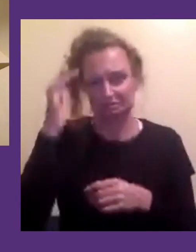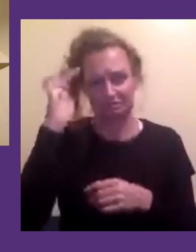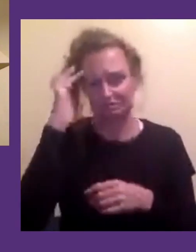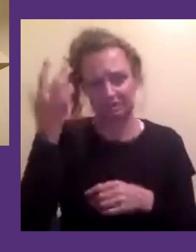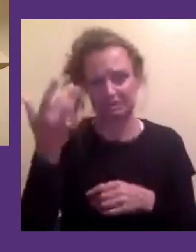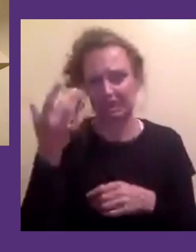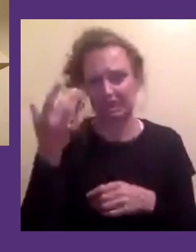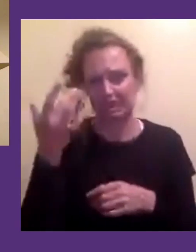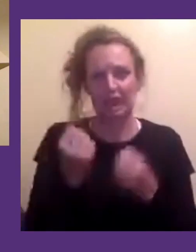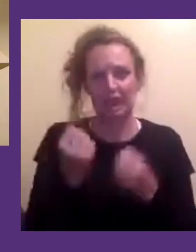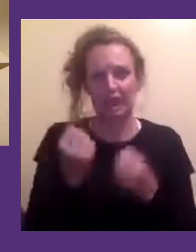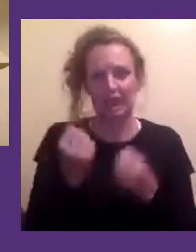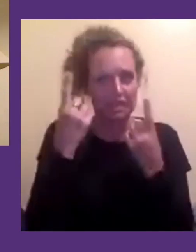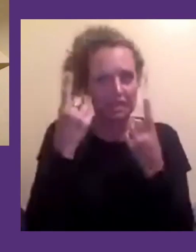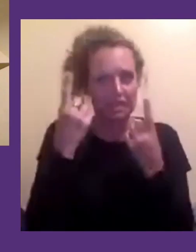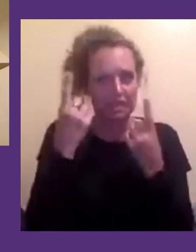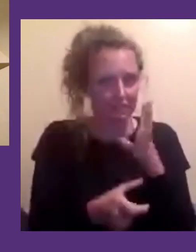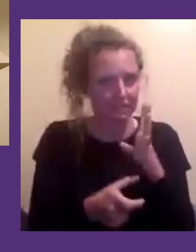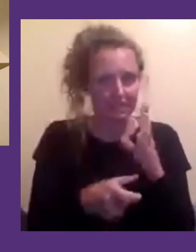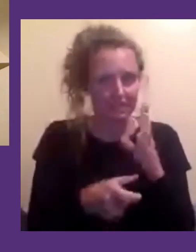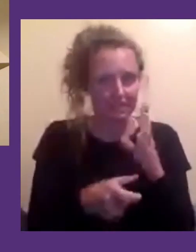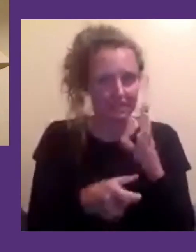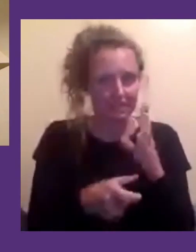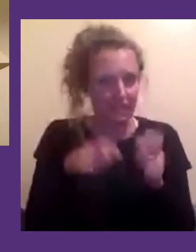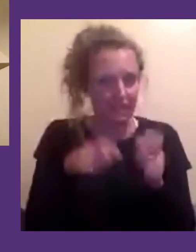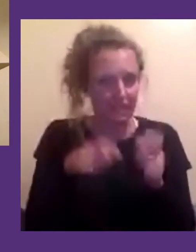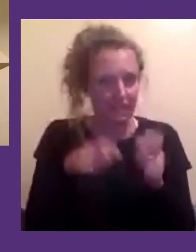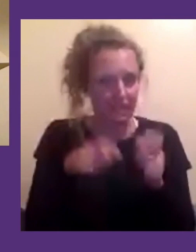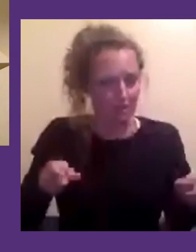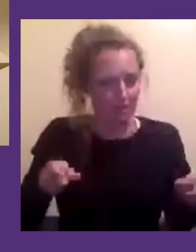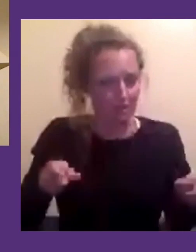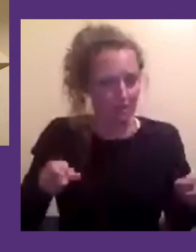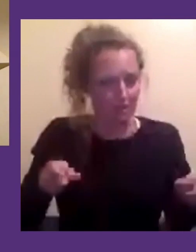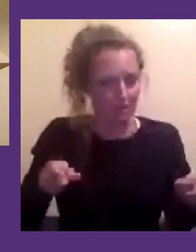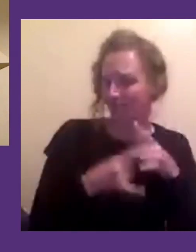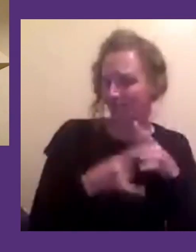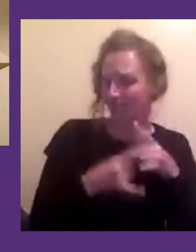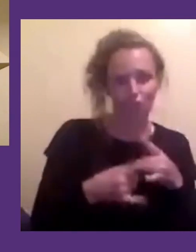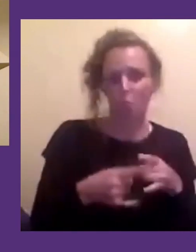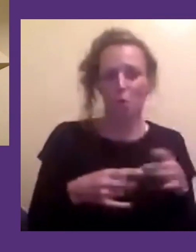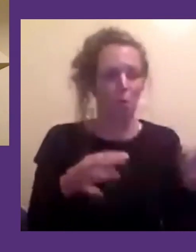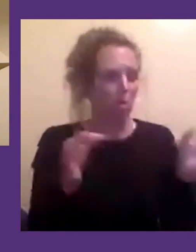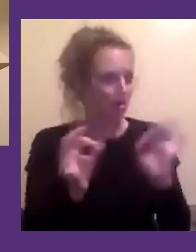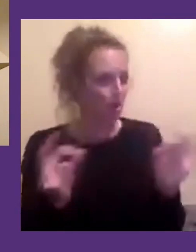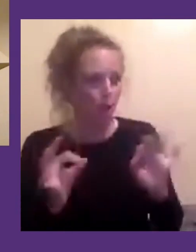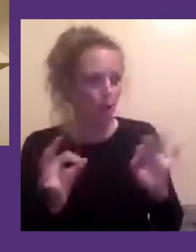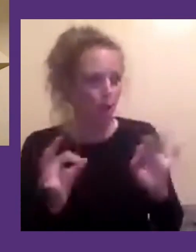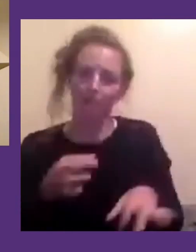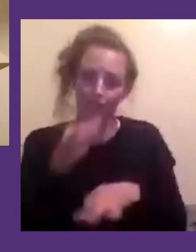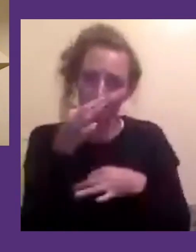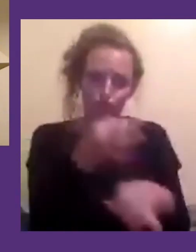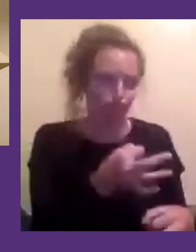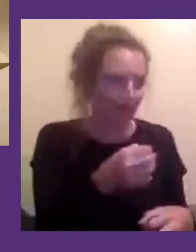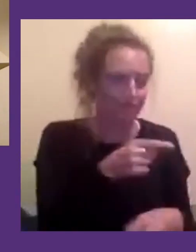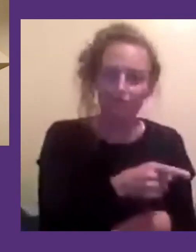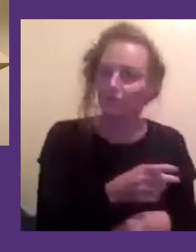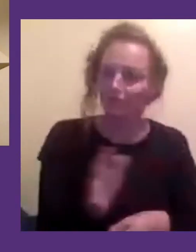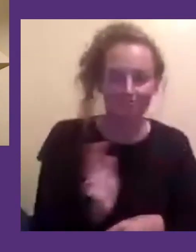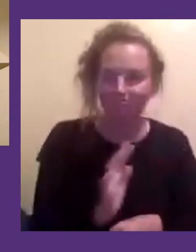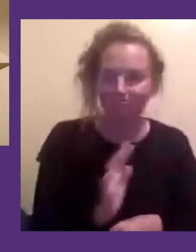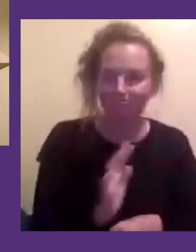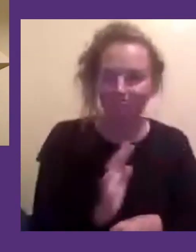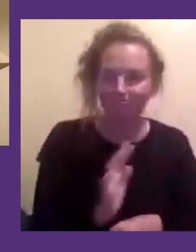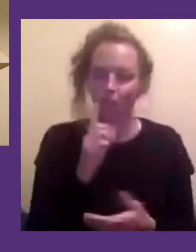ever find them attractive, and we're kind of infantilized. So it's very important to